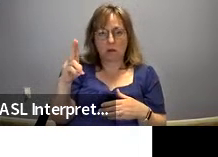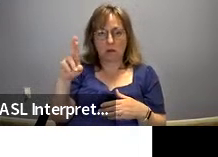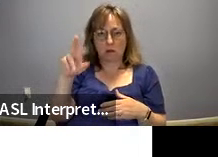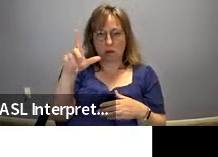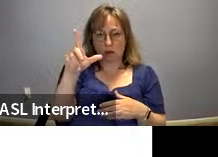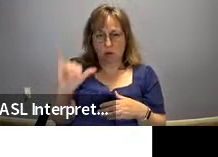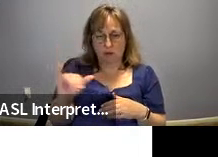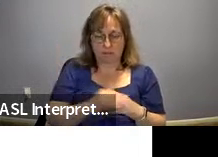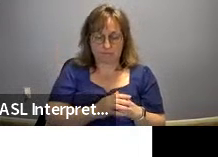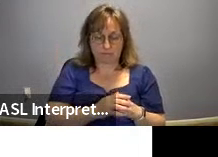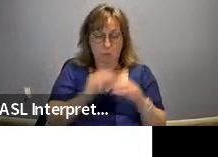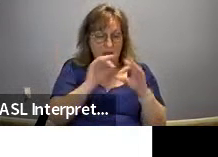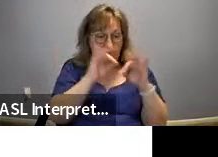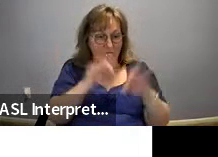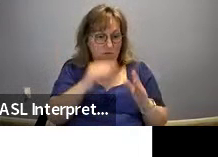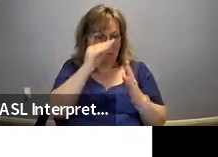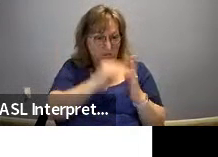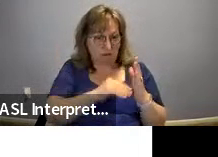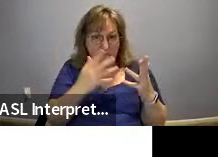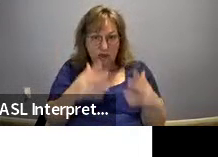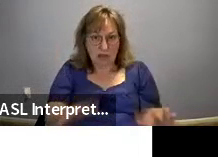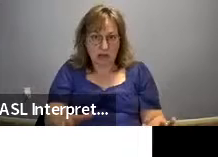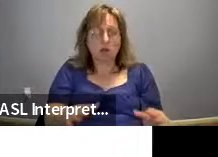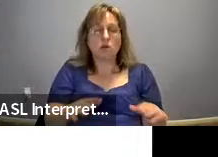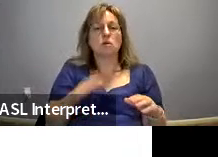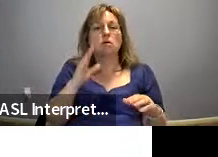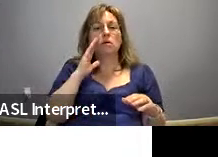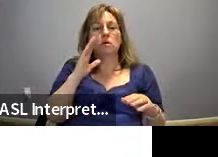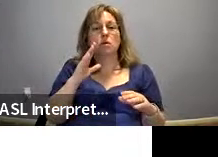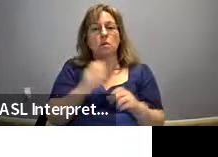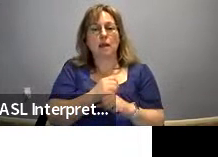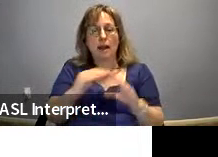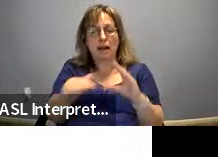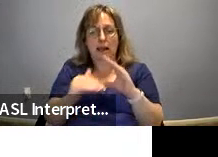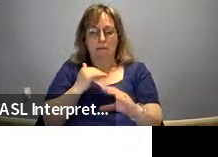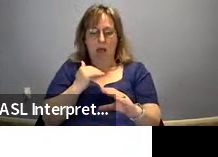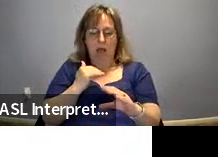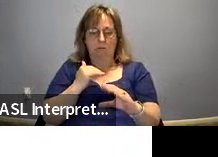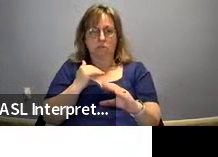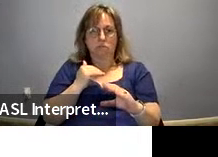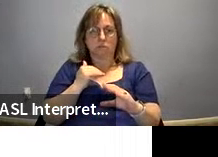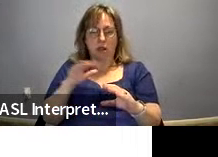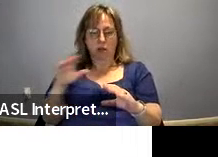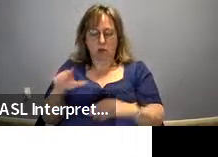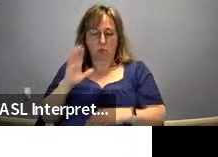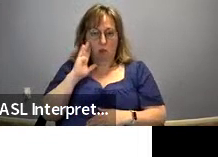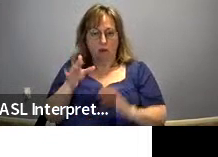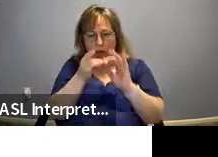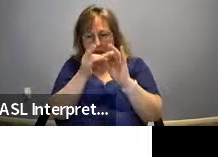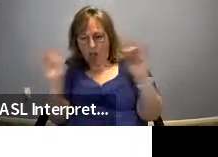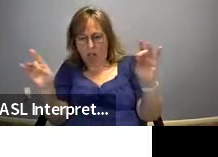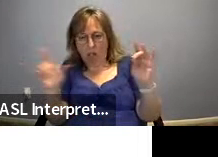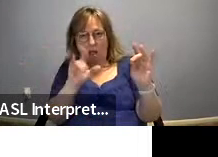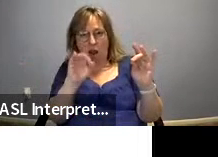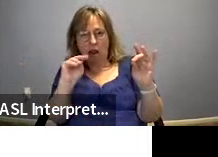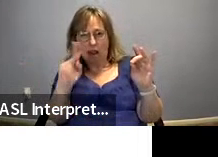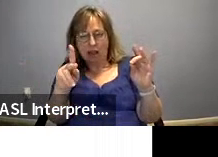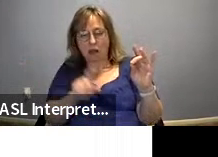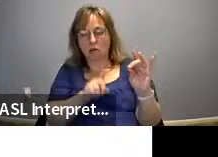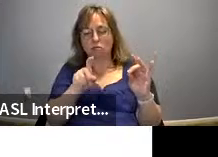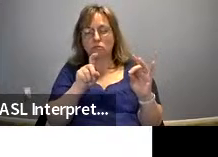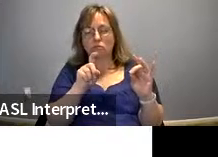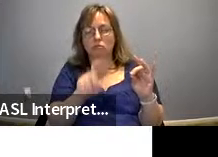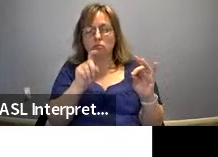Once you fill out the form in Skyward, you'll get an email that will direct you to click a link and allow you to view